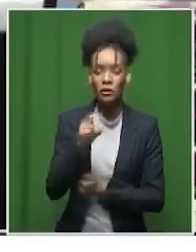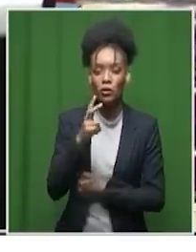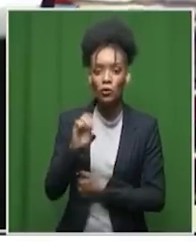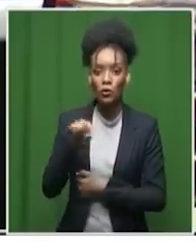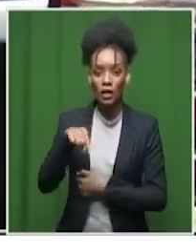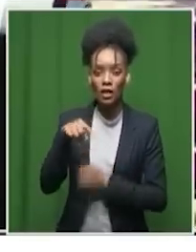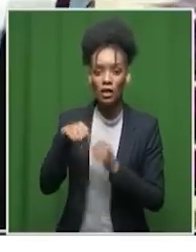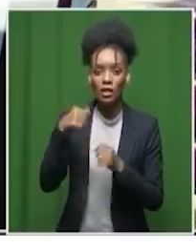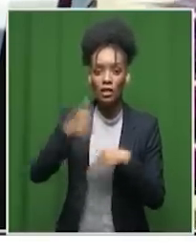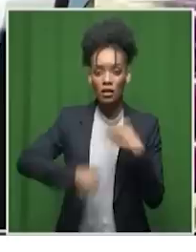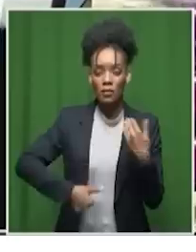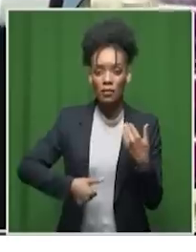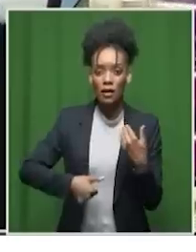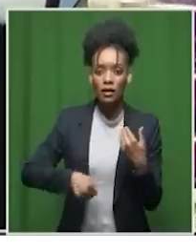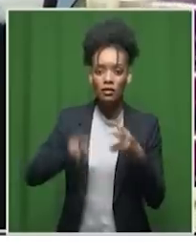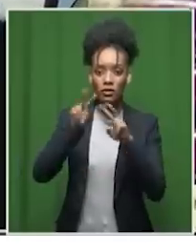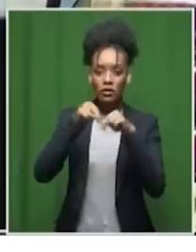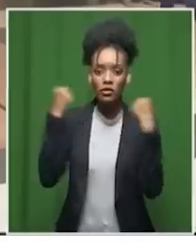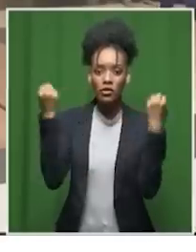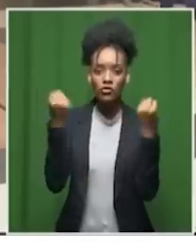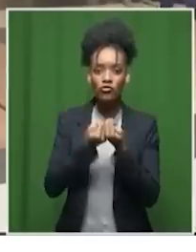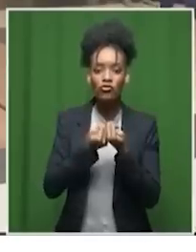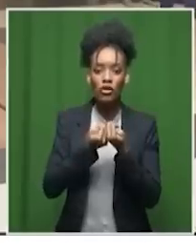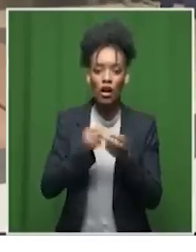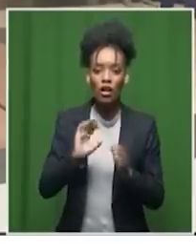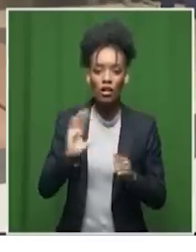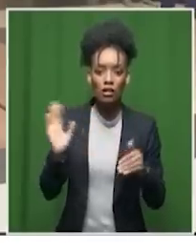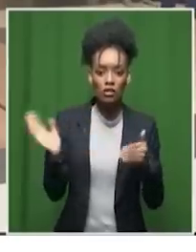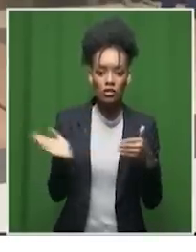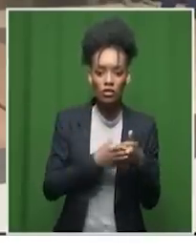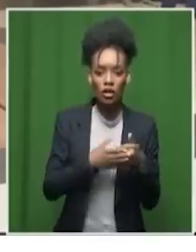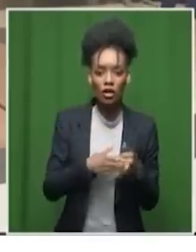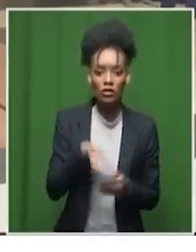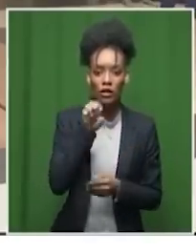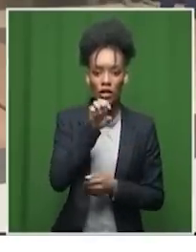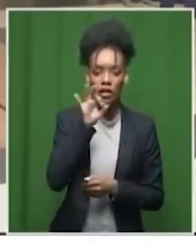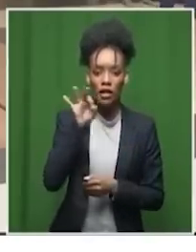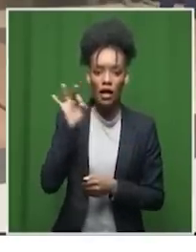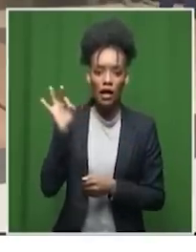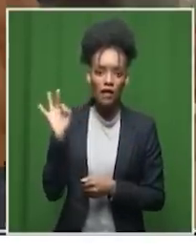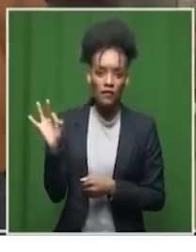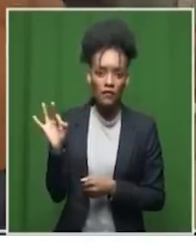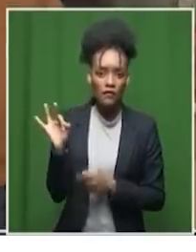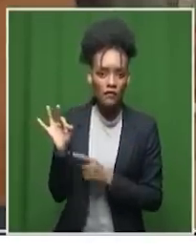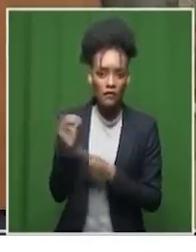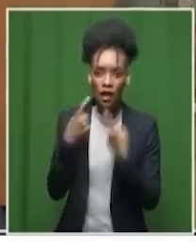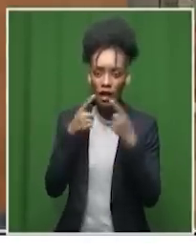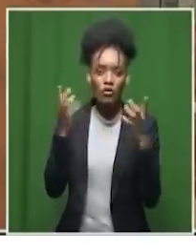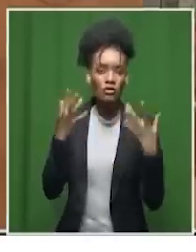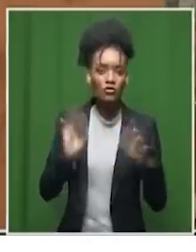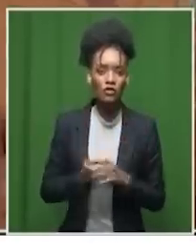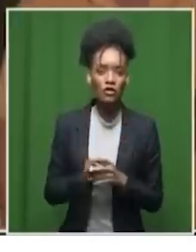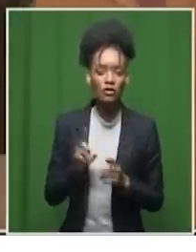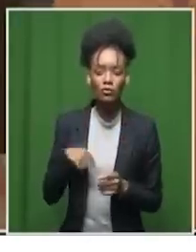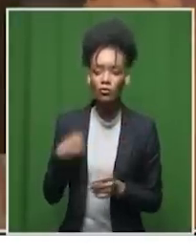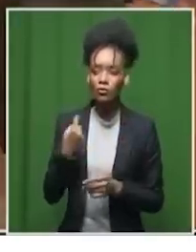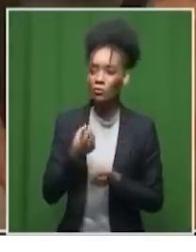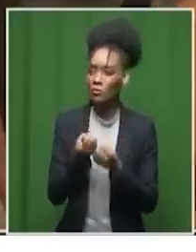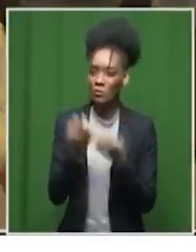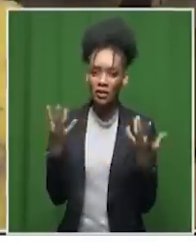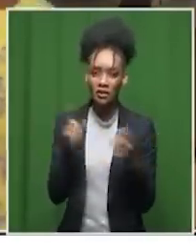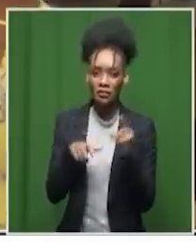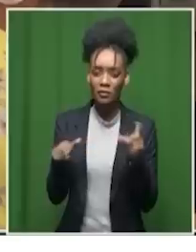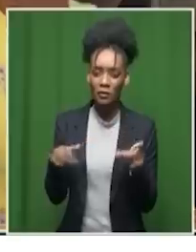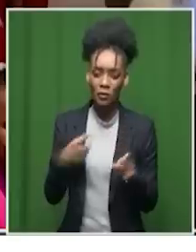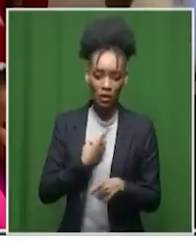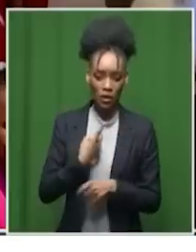month, a national shutdown, as announced by the EFF. And many are asking, is Ramaphosa going